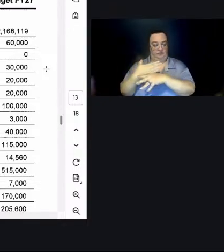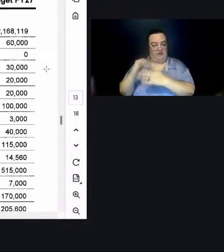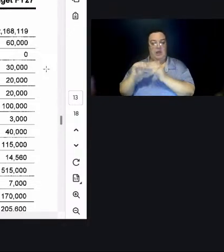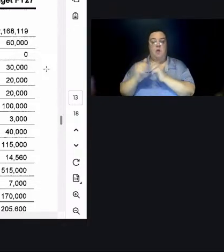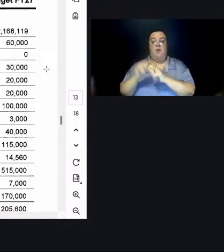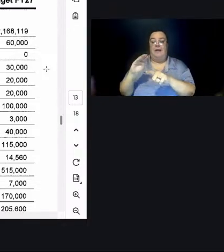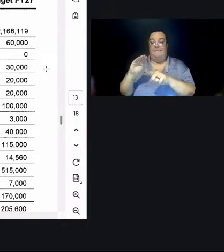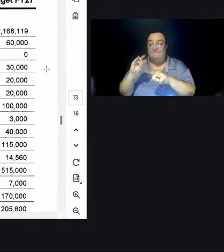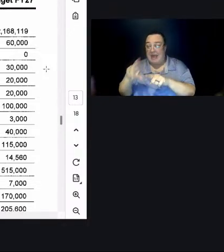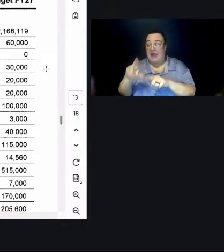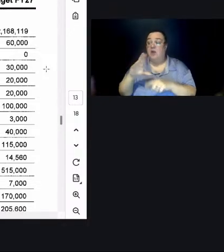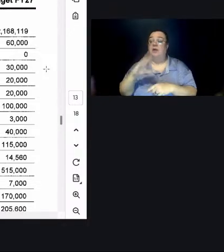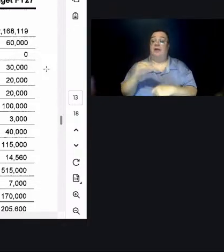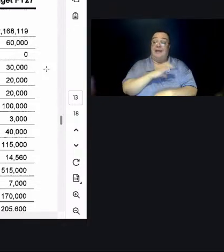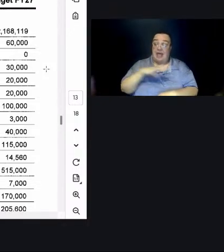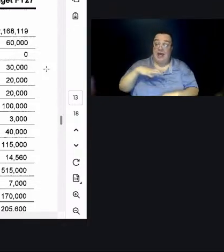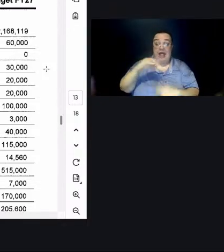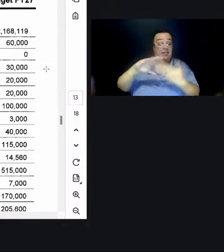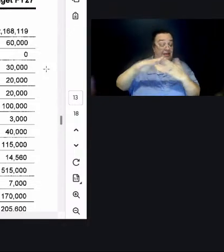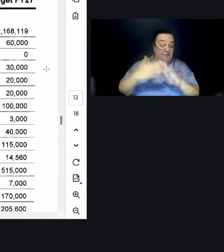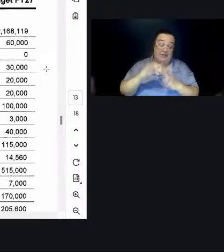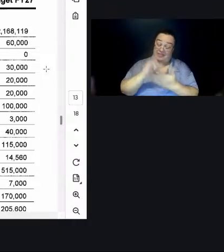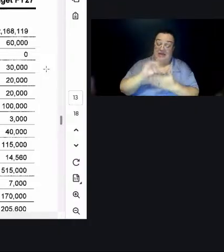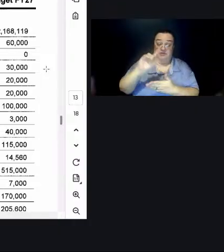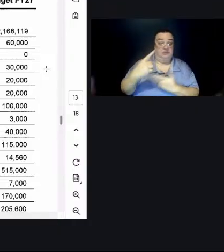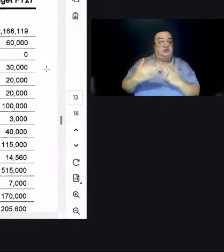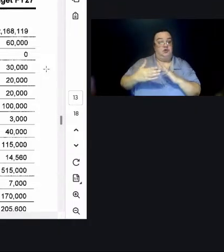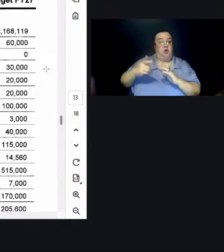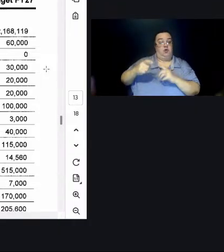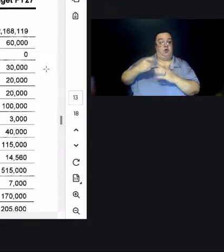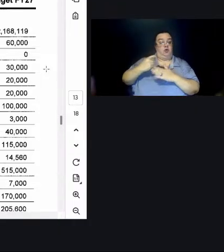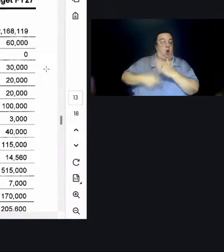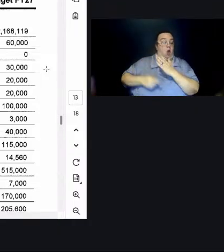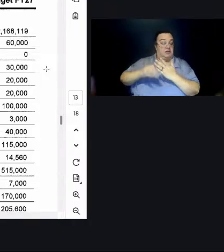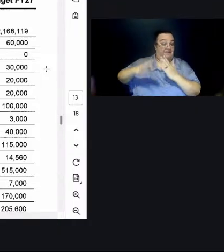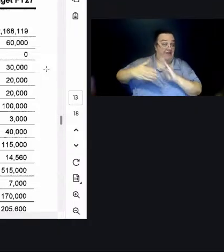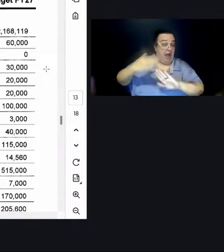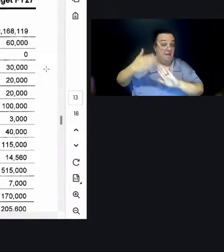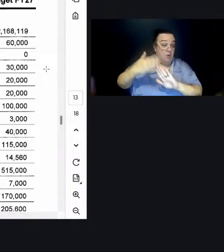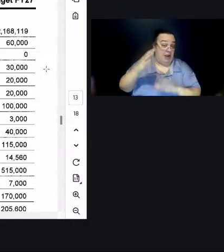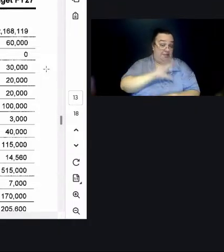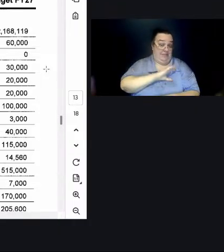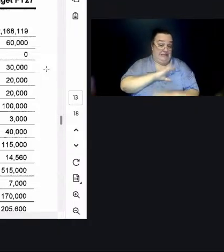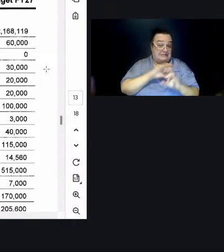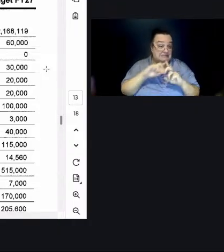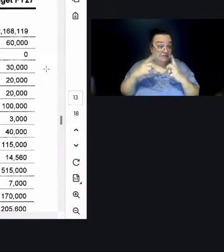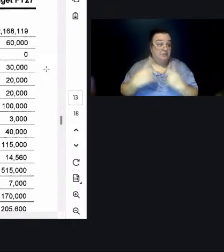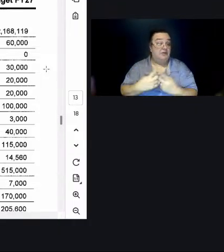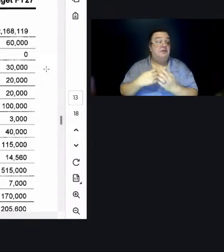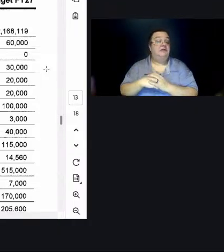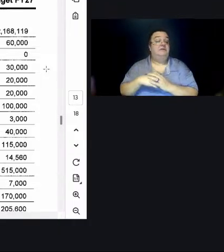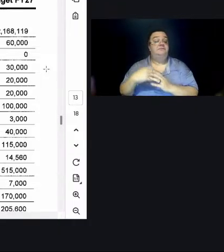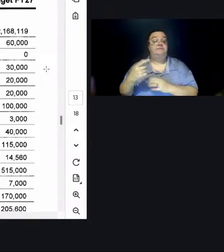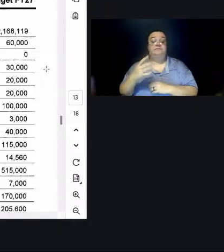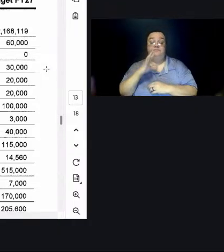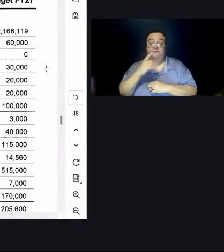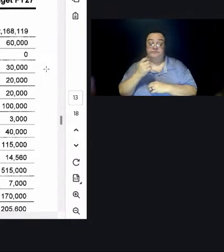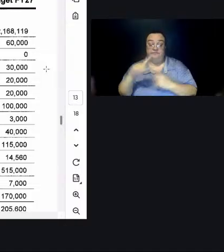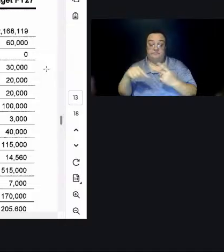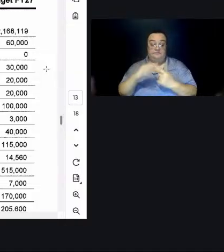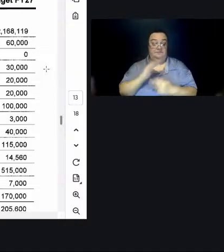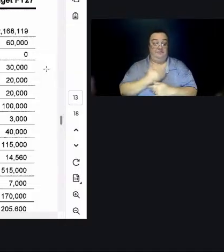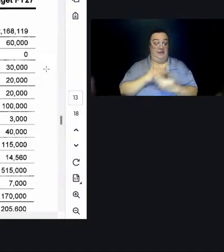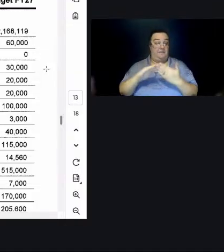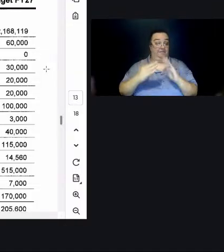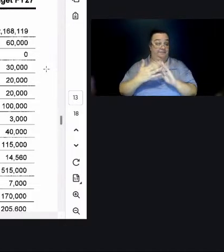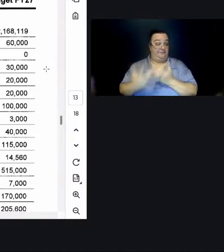and the community. That's just the cost of operating the police department. I want to talk a little bit about our community engagement,